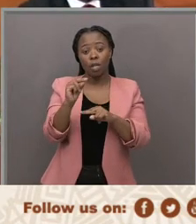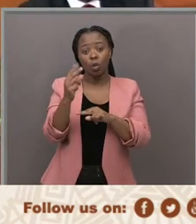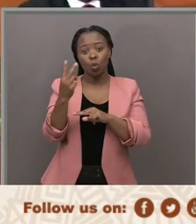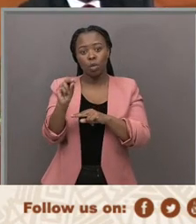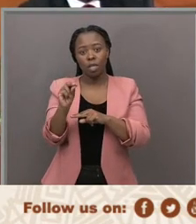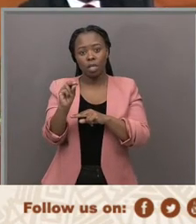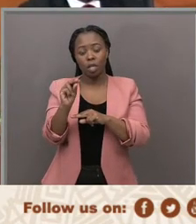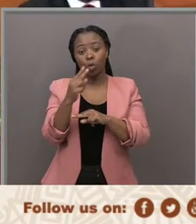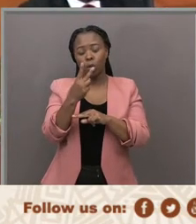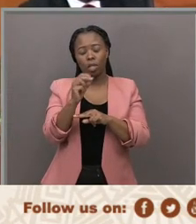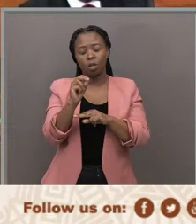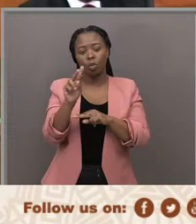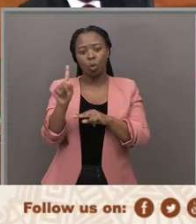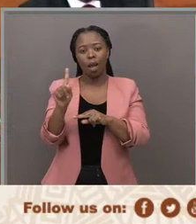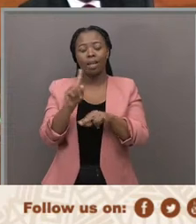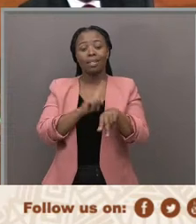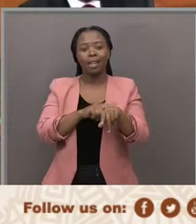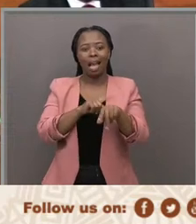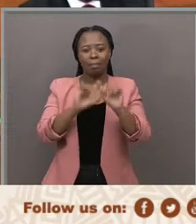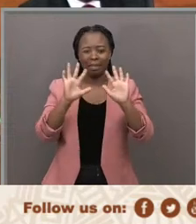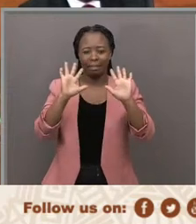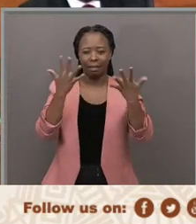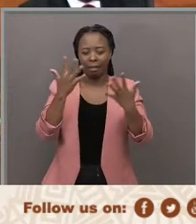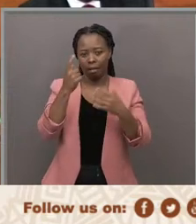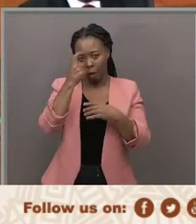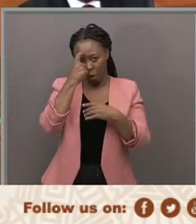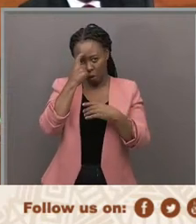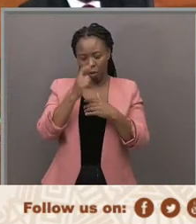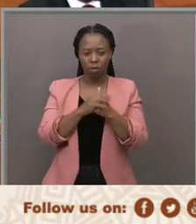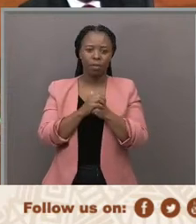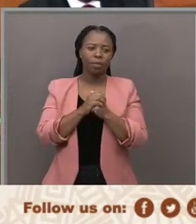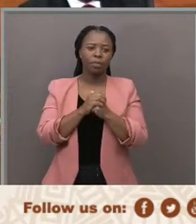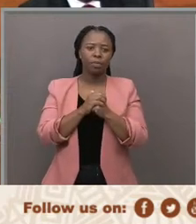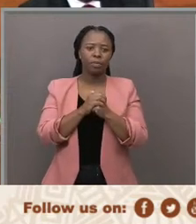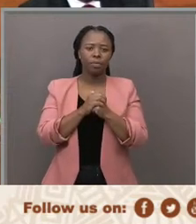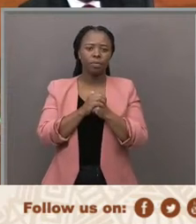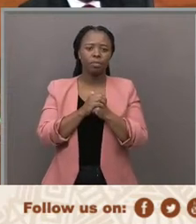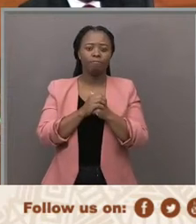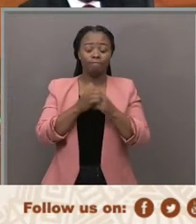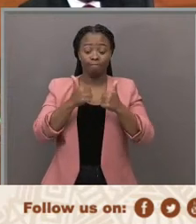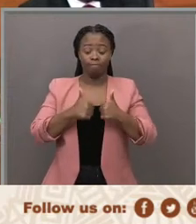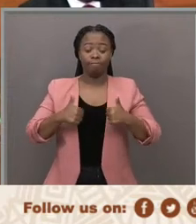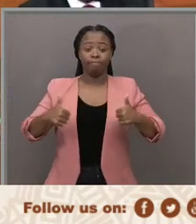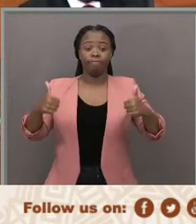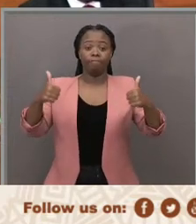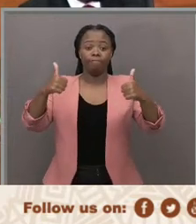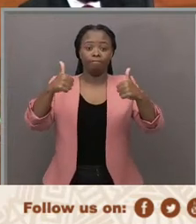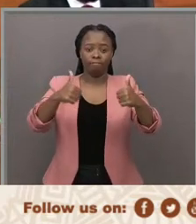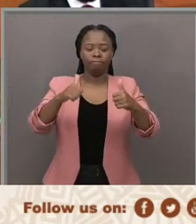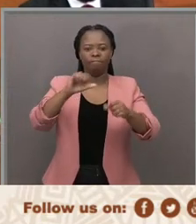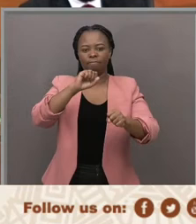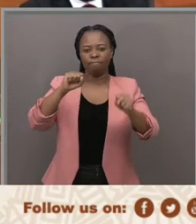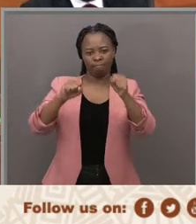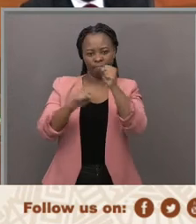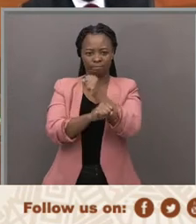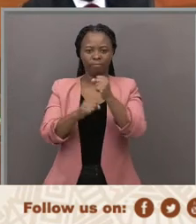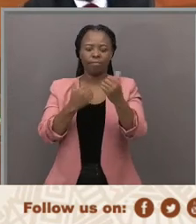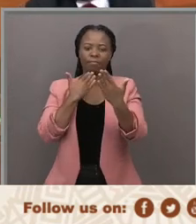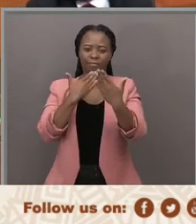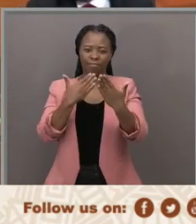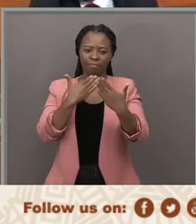2021 at 10 hours sharp. The sitting is now adjourned. Thank you.